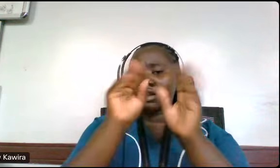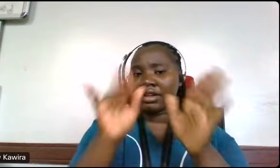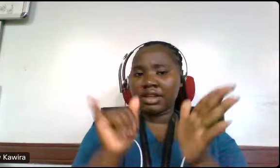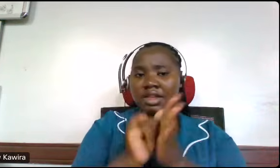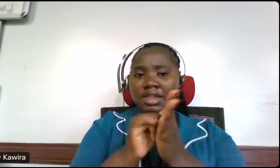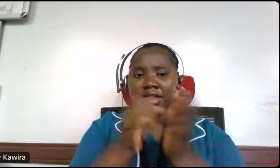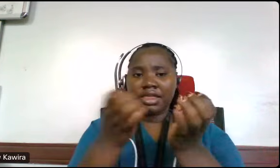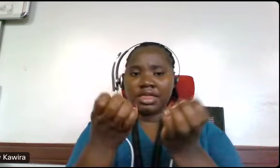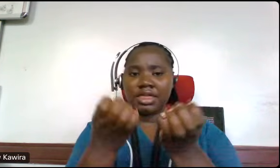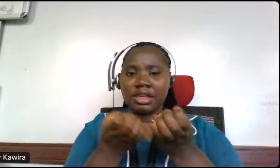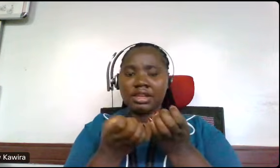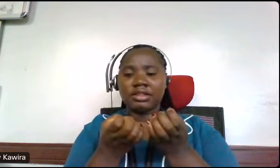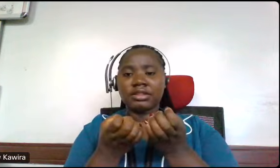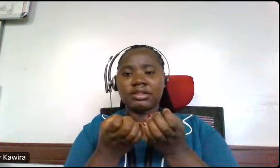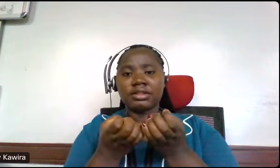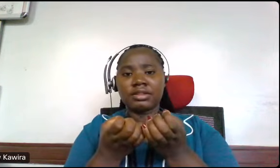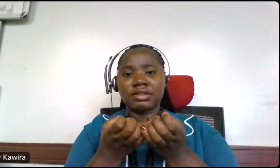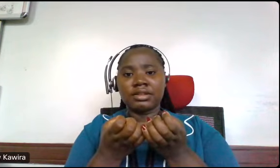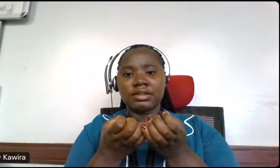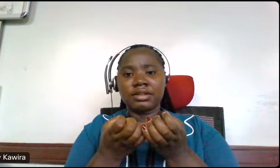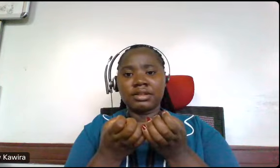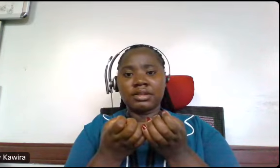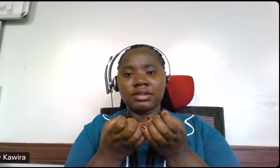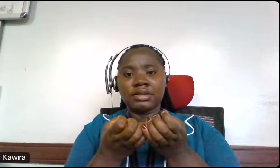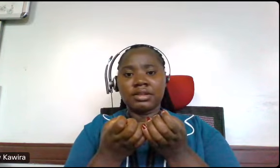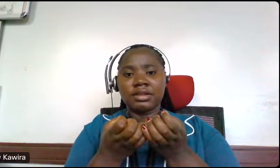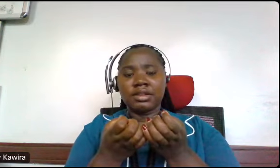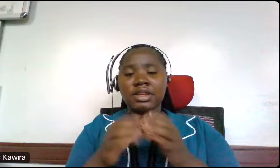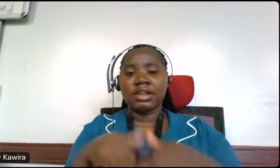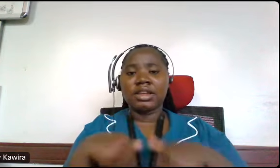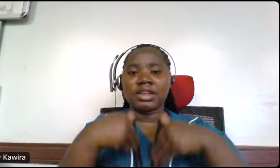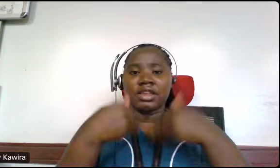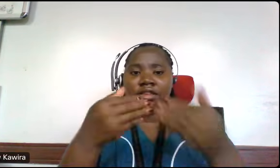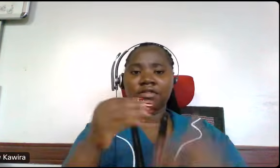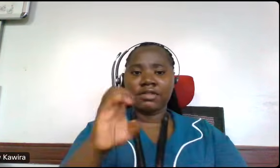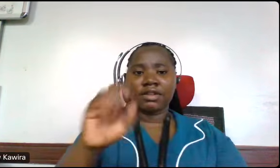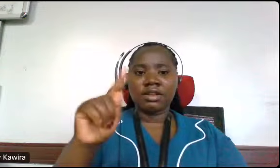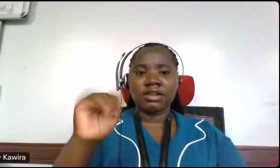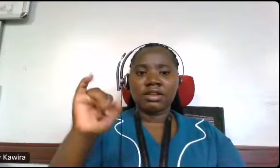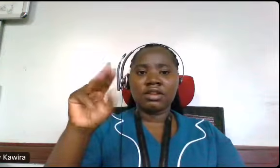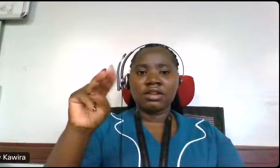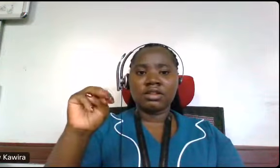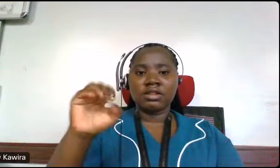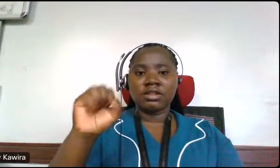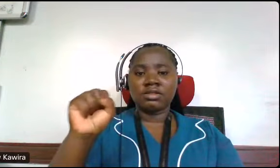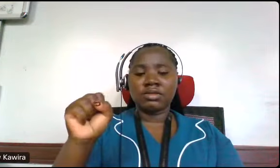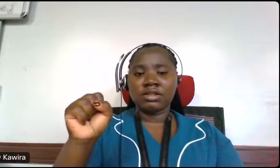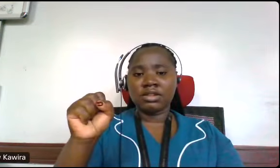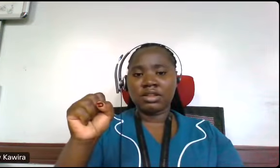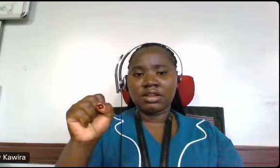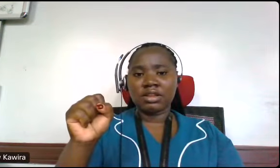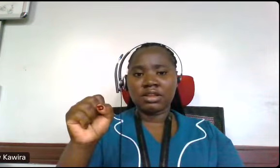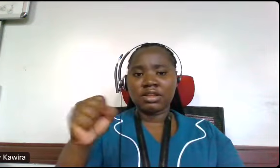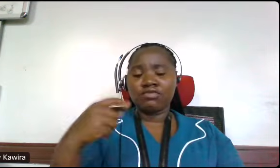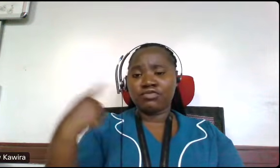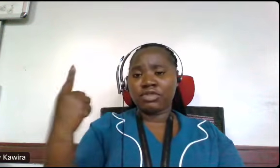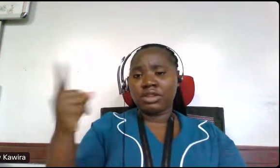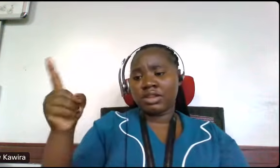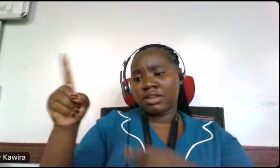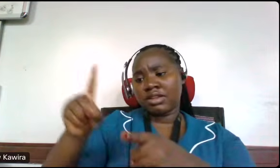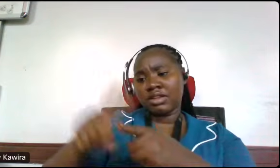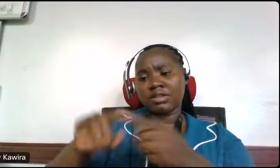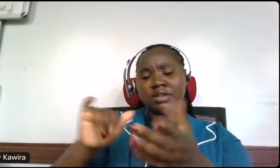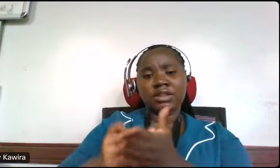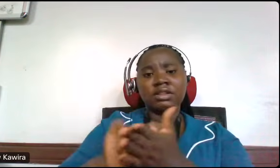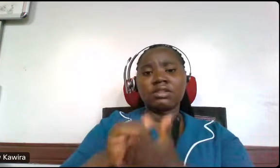to issue an eTIMS for grant. The only addition that I want to make